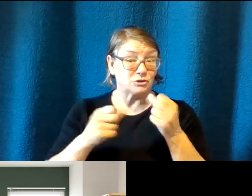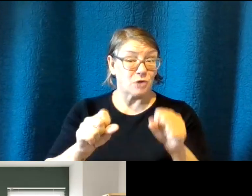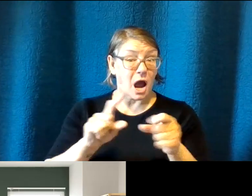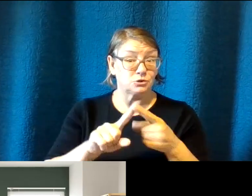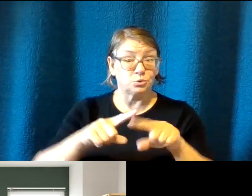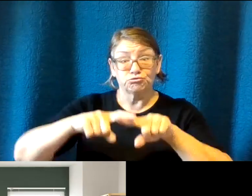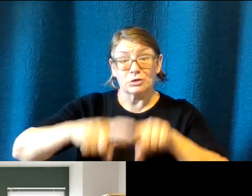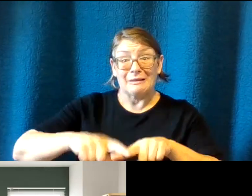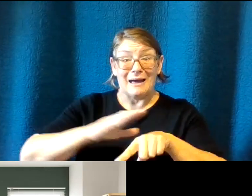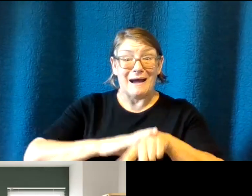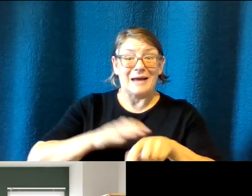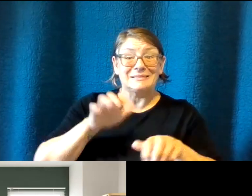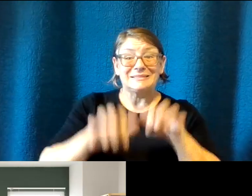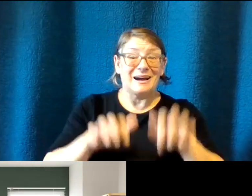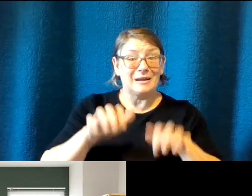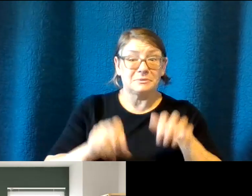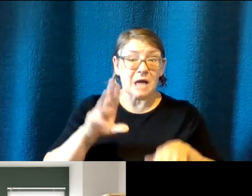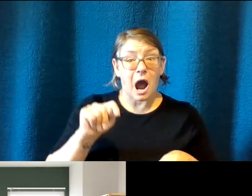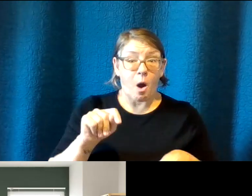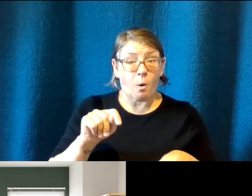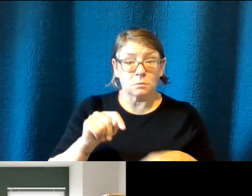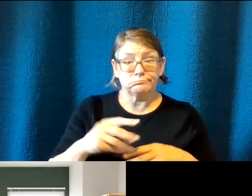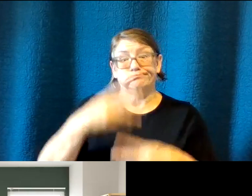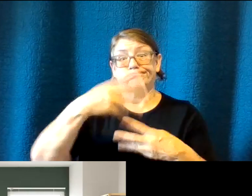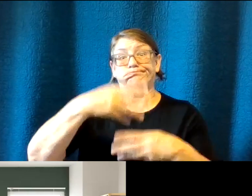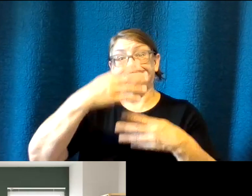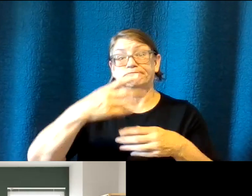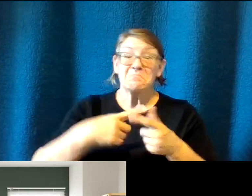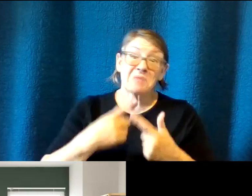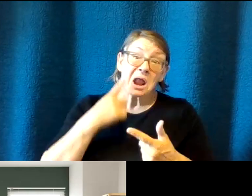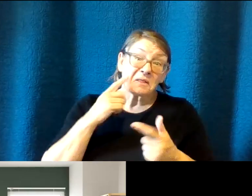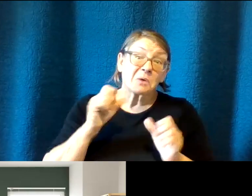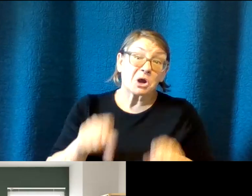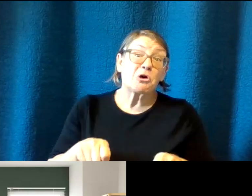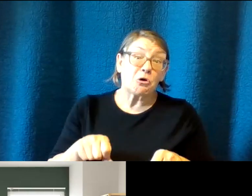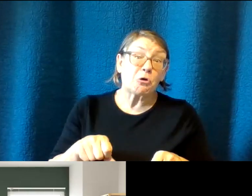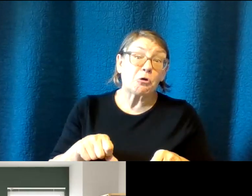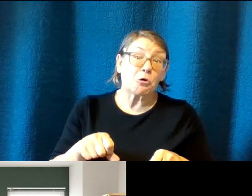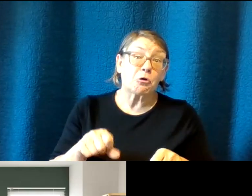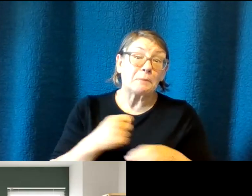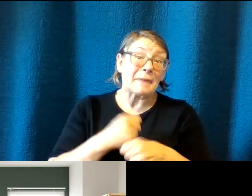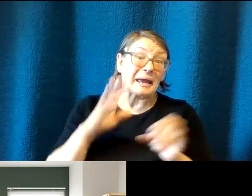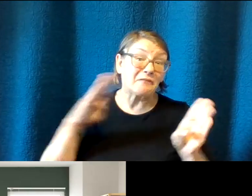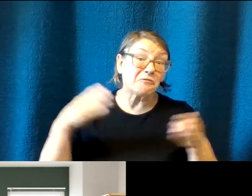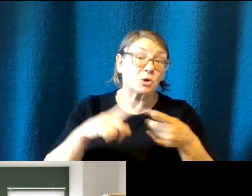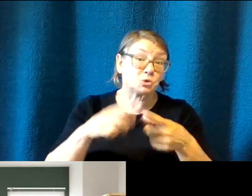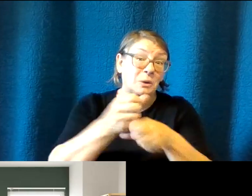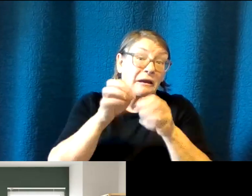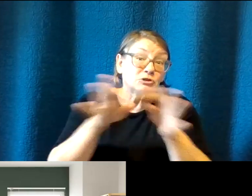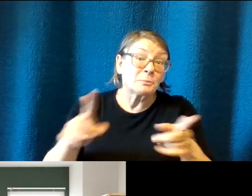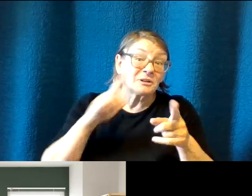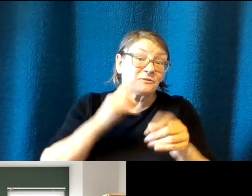rely on, the typed out version, then I think that's something that we could make more of the focus rather than